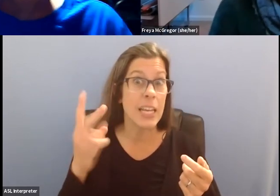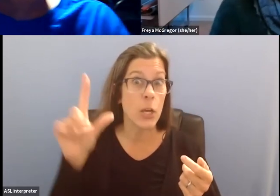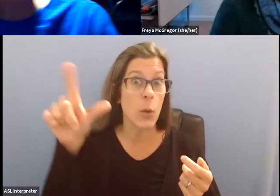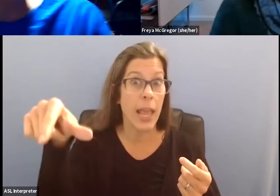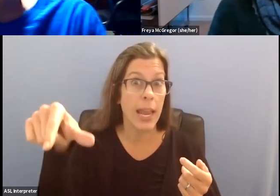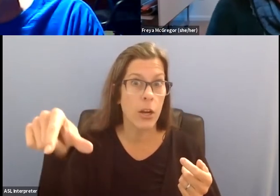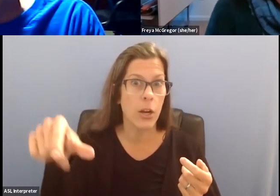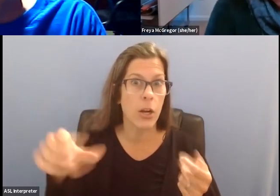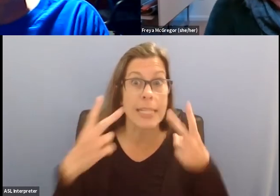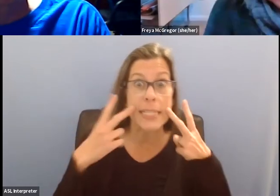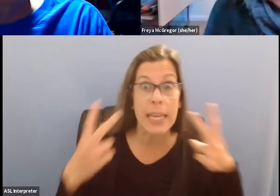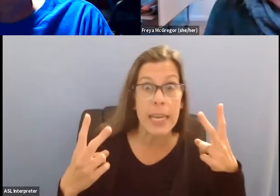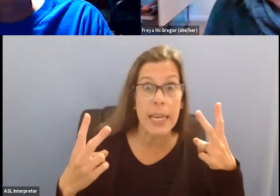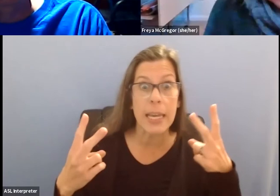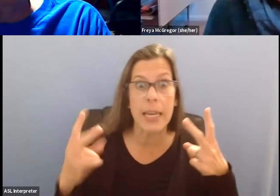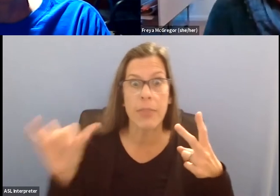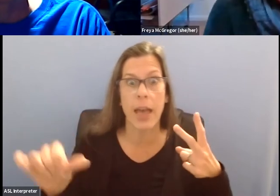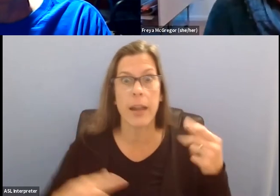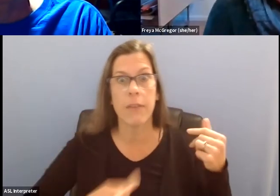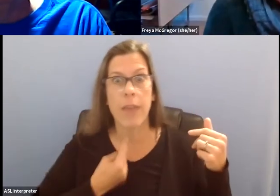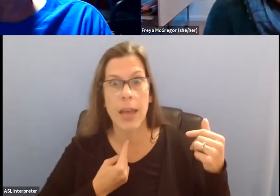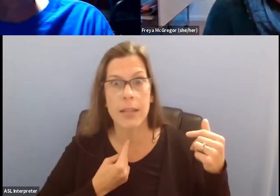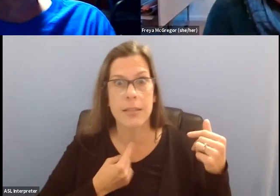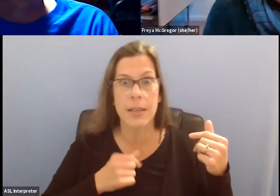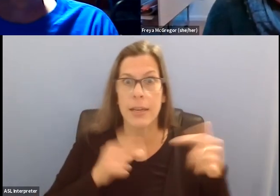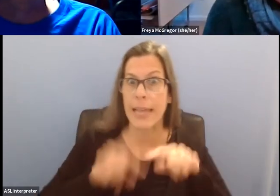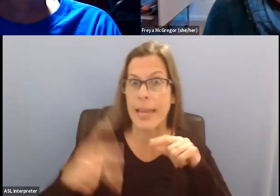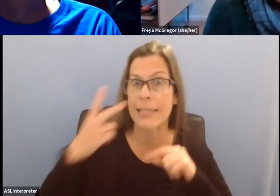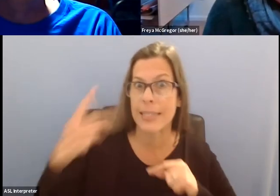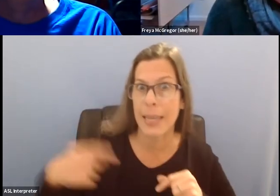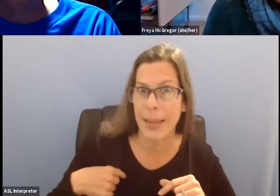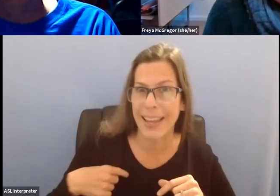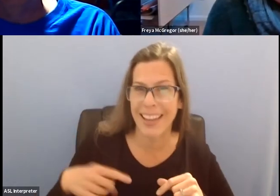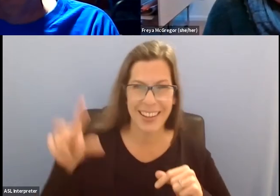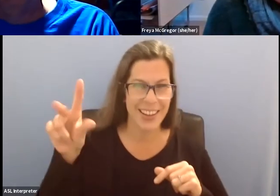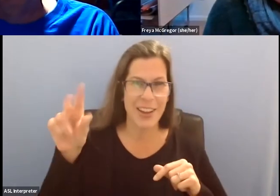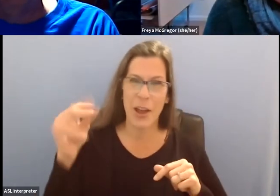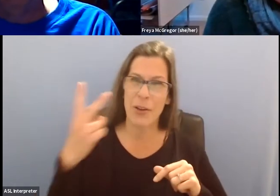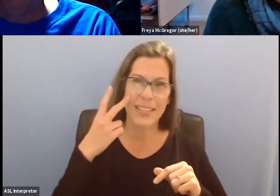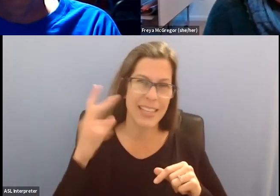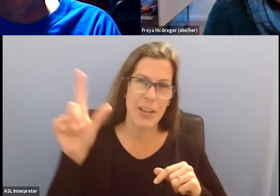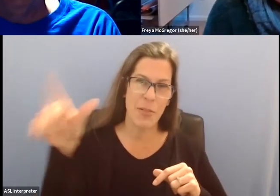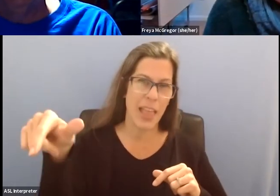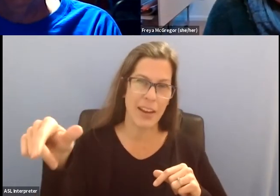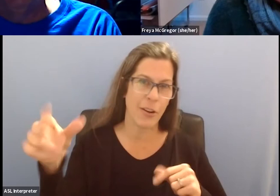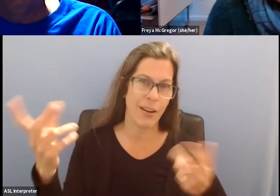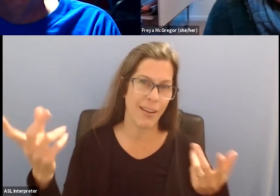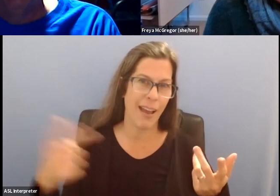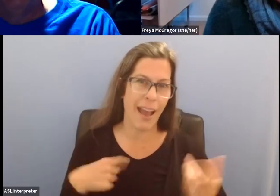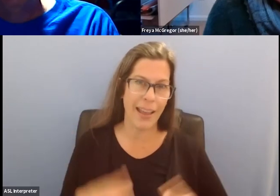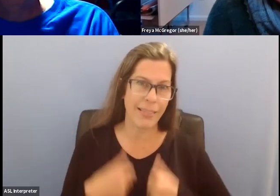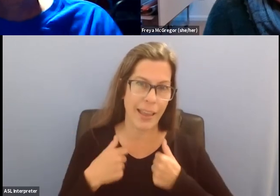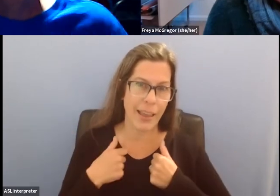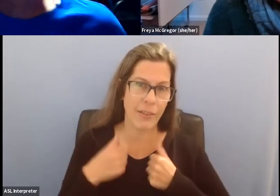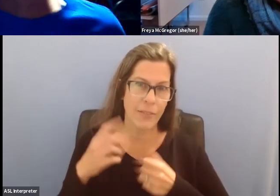no problem with that. And I'm very comfortable. I try to be comfortable living in the sighted world the best I can. And, uh,